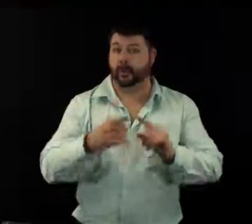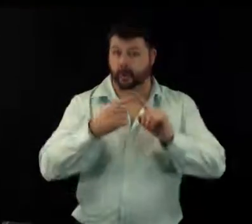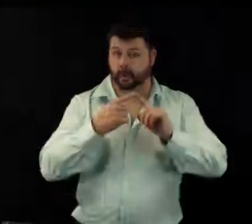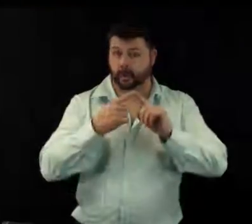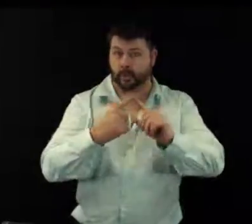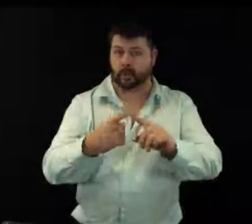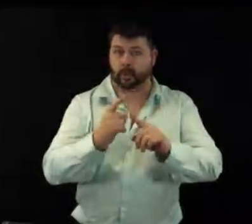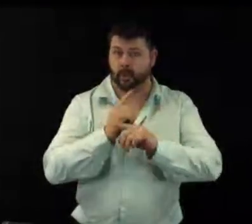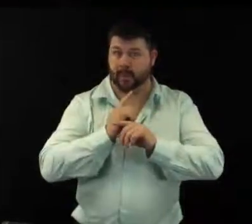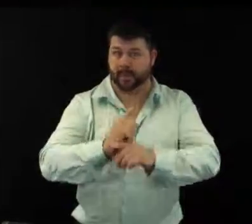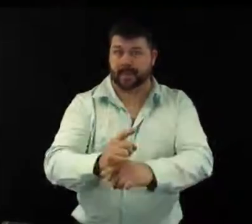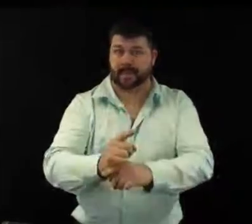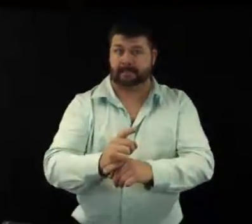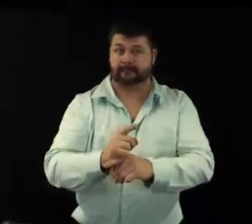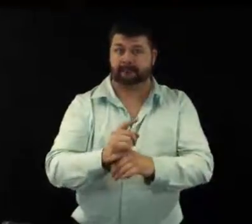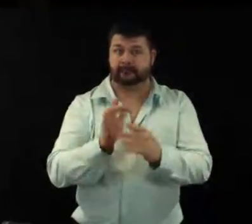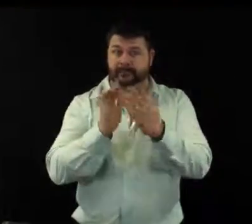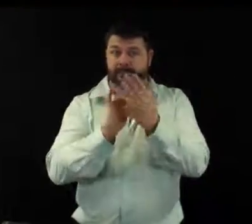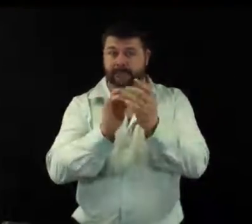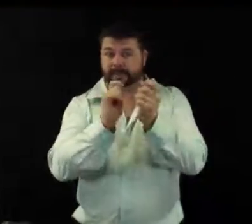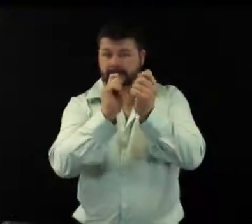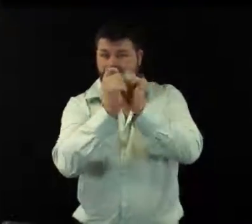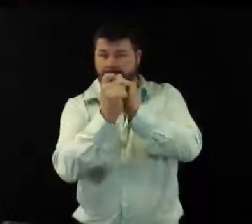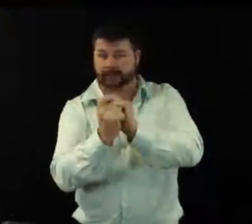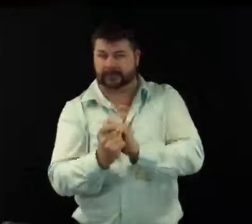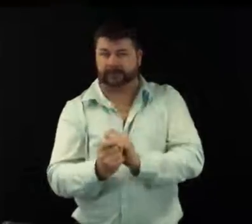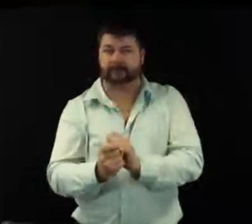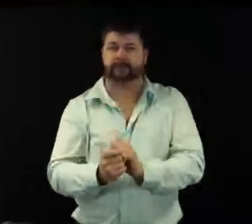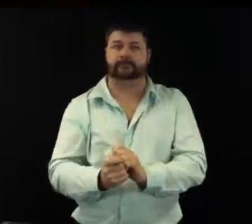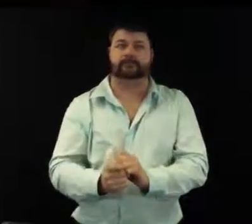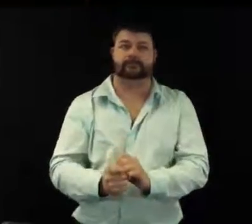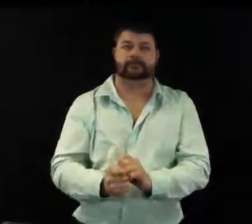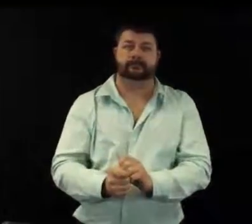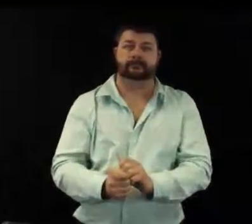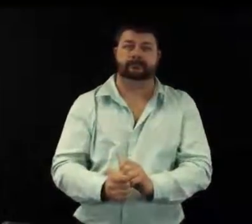week or month view, tap on the event,